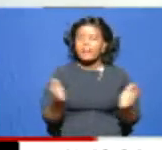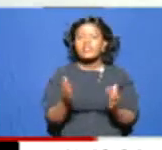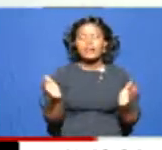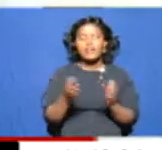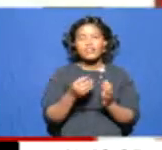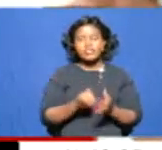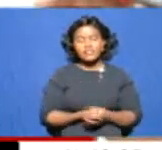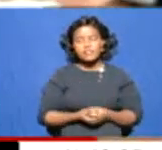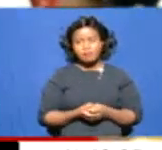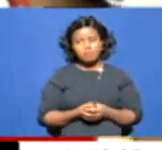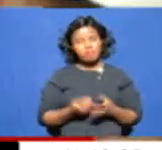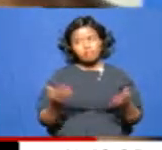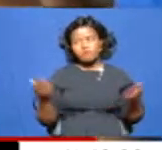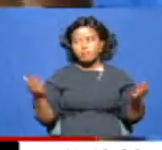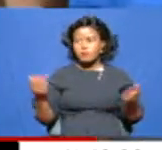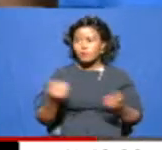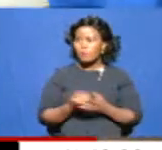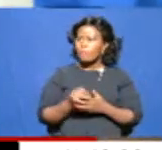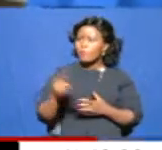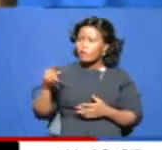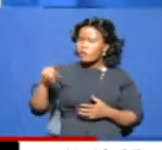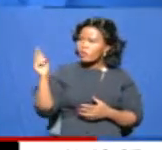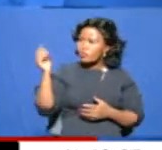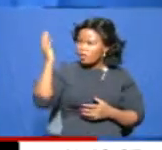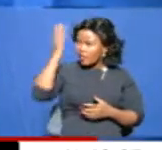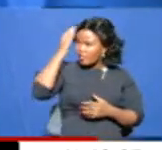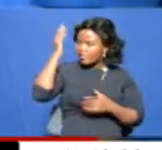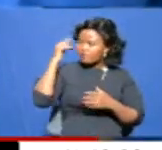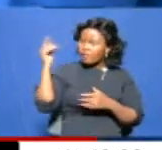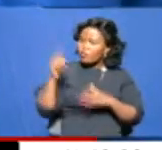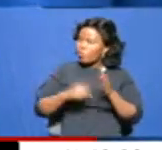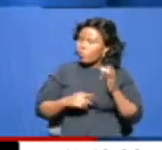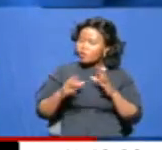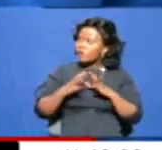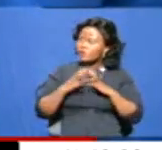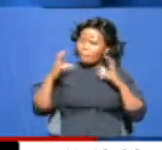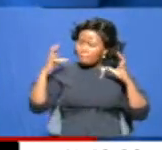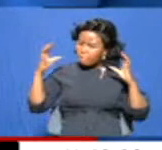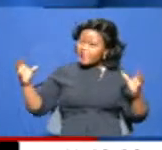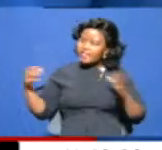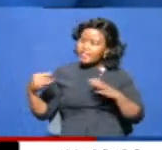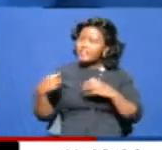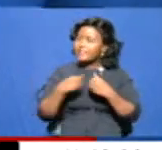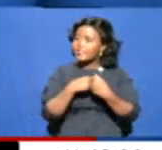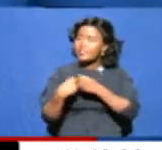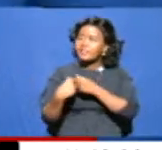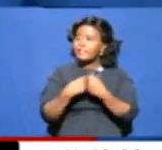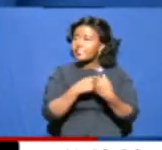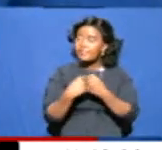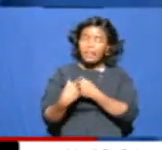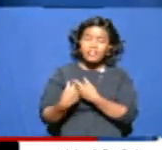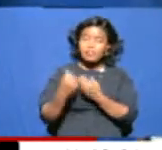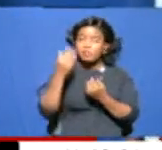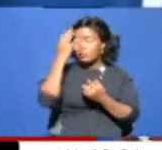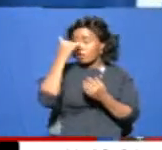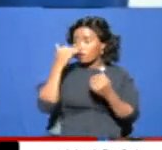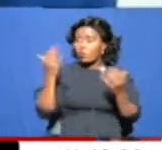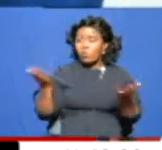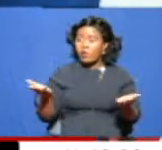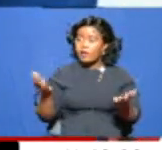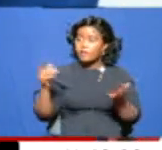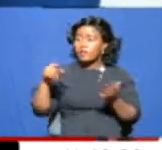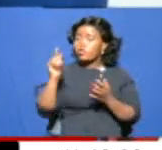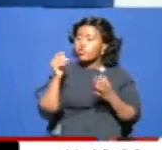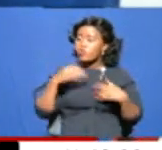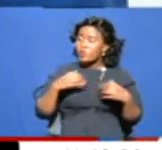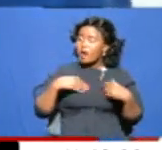What would you identify as one of their biggest challenges? I mean, because, you know, you have lowered, you know, the what you would call the max,